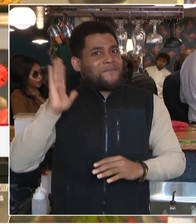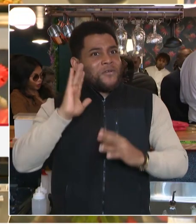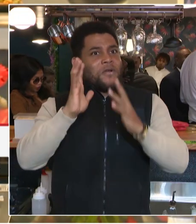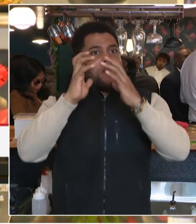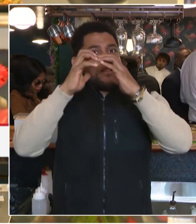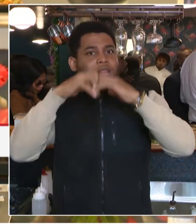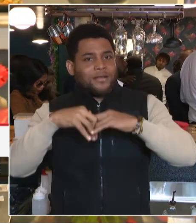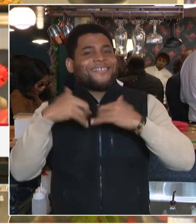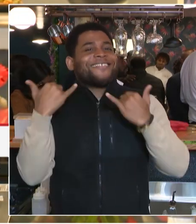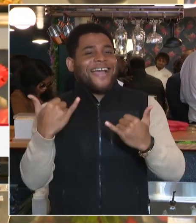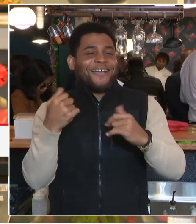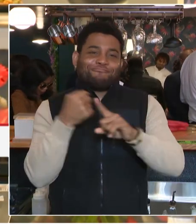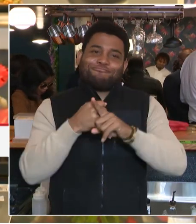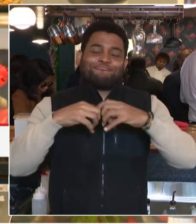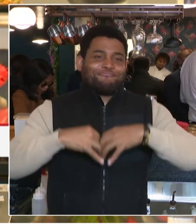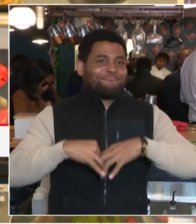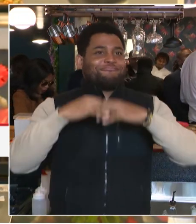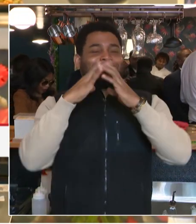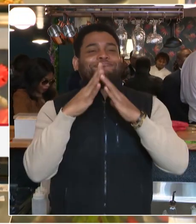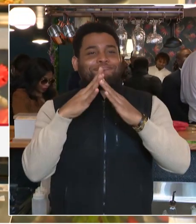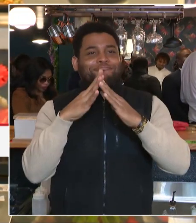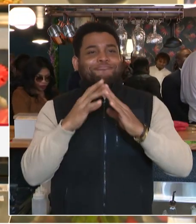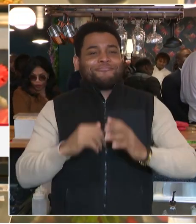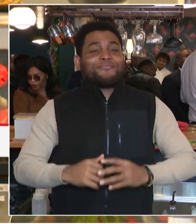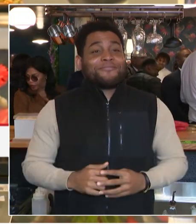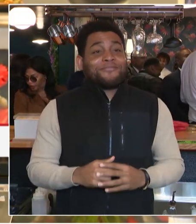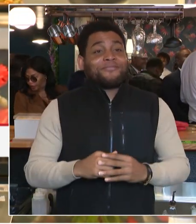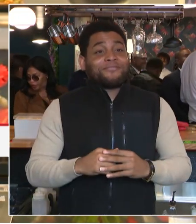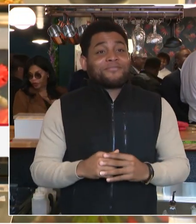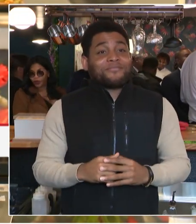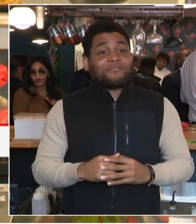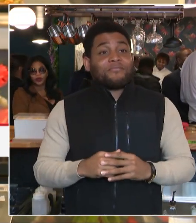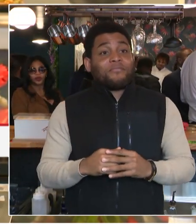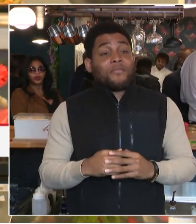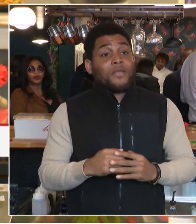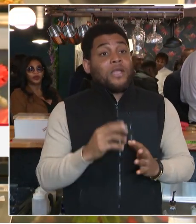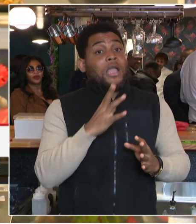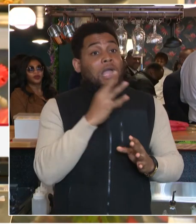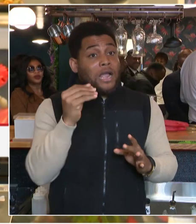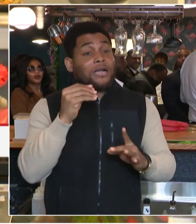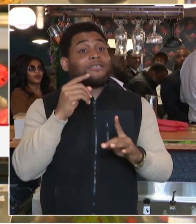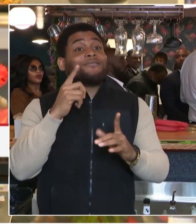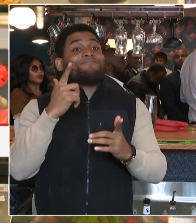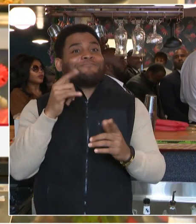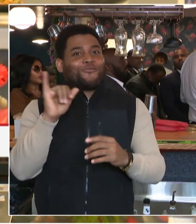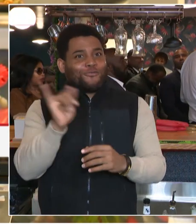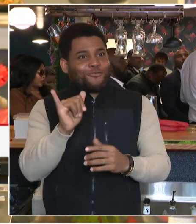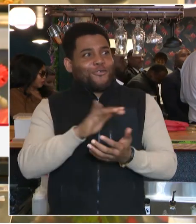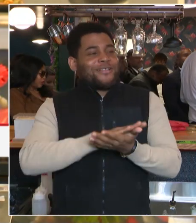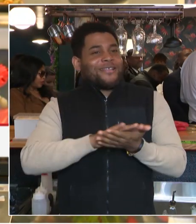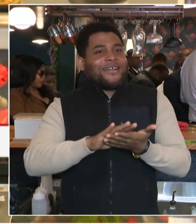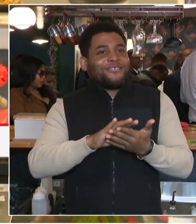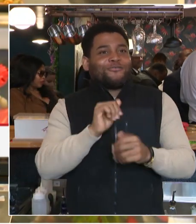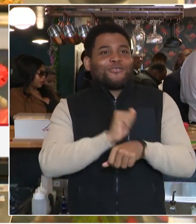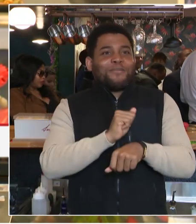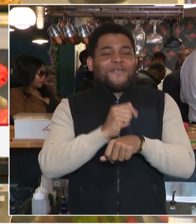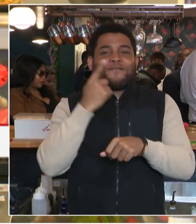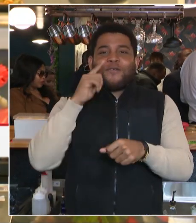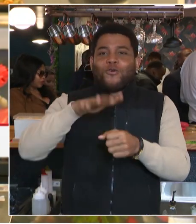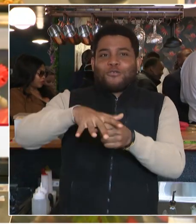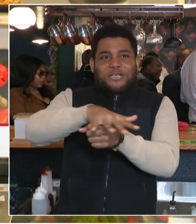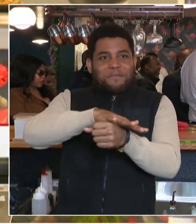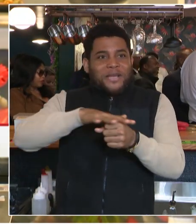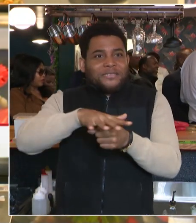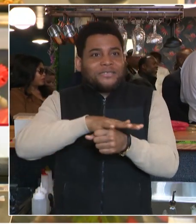They've also done a really nice job of creating space and place there in a signature event,